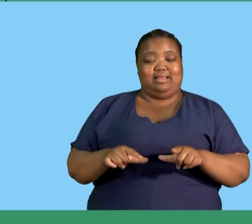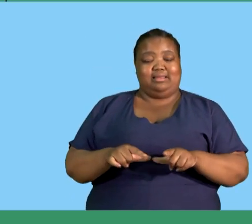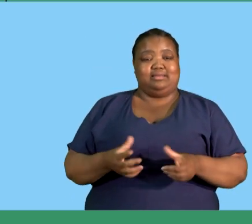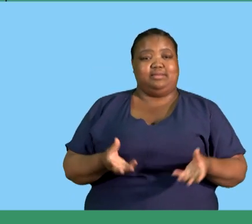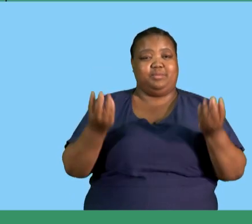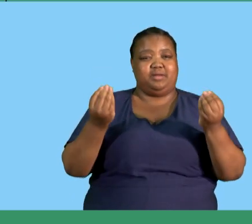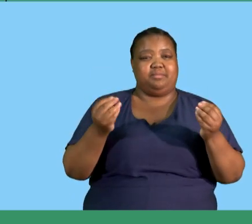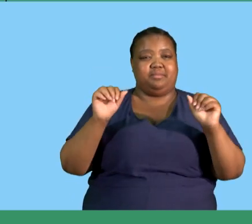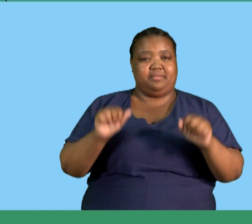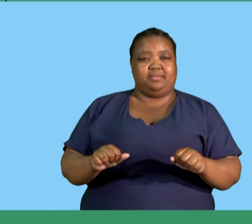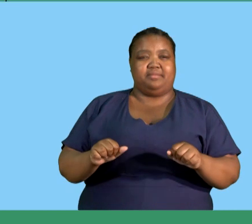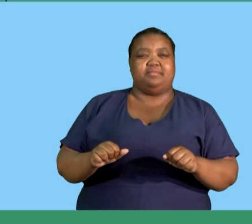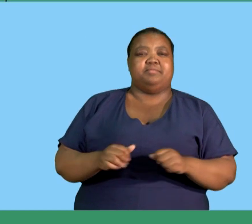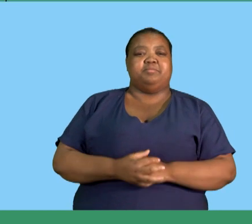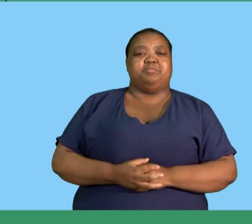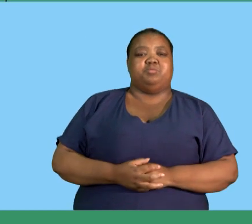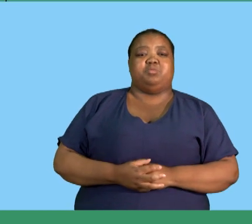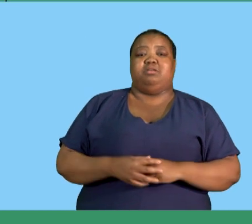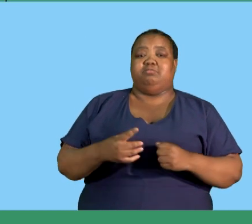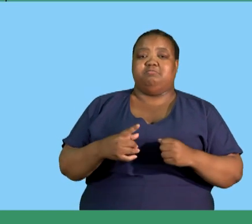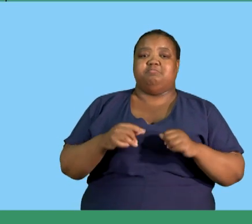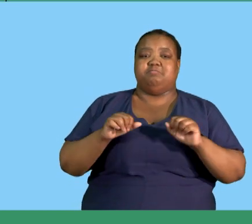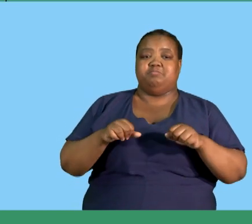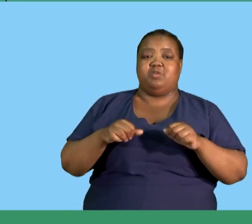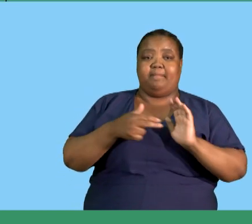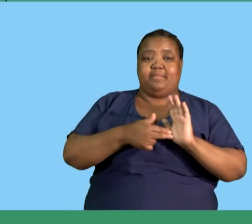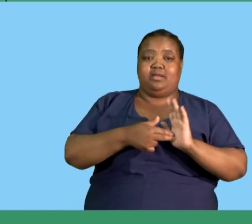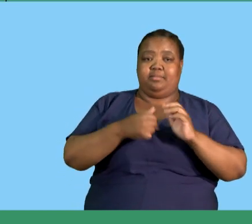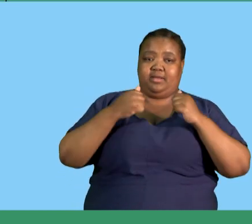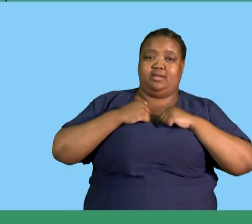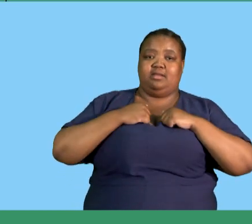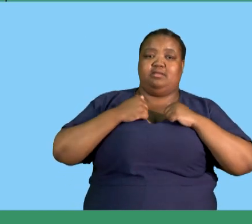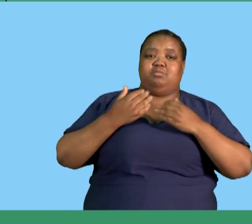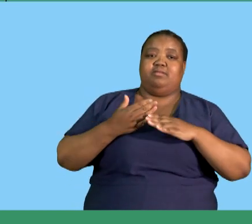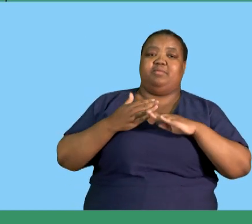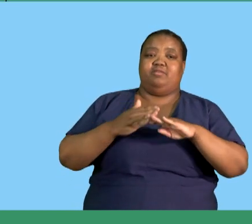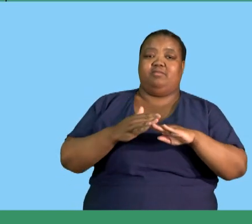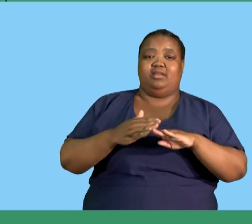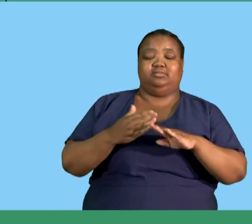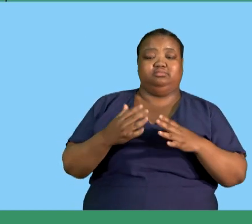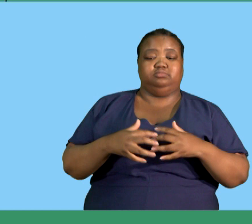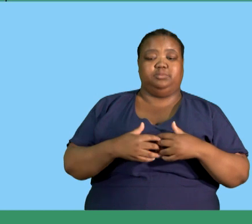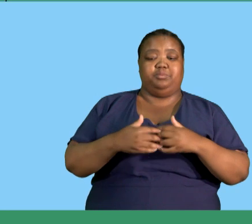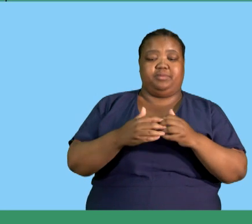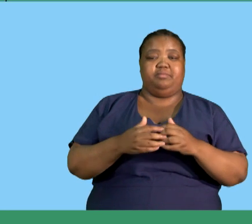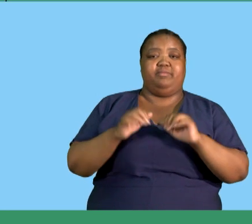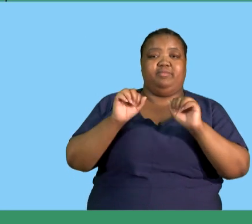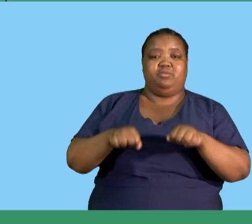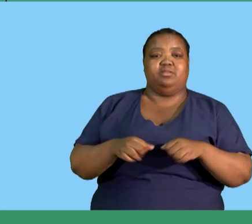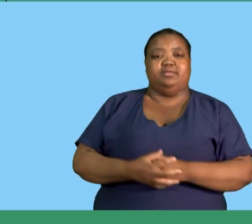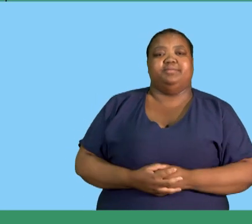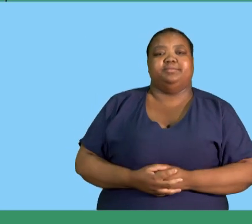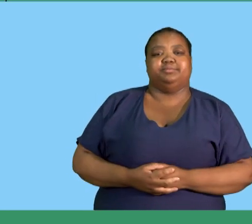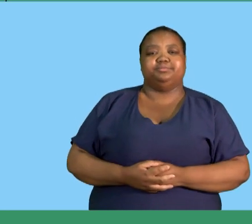or trademark or patent may prevent some establishments. So what should happen? The recommendation for this challenge is